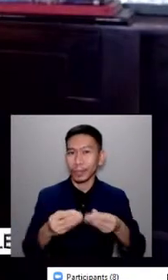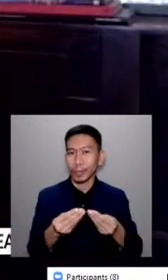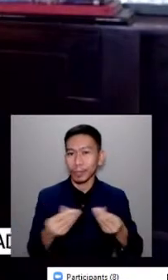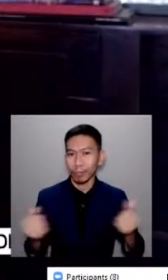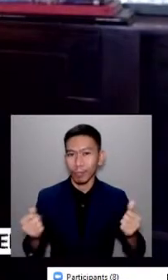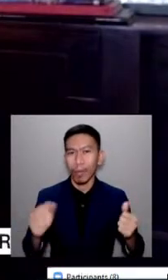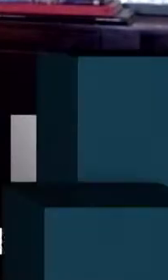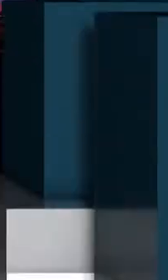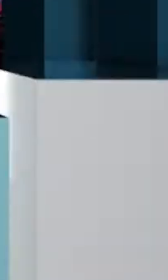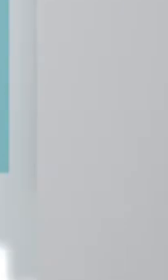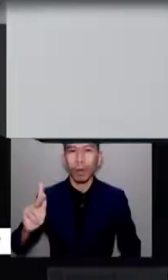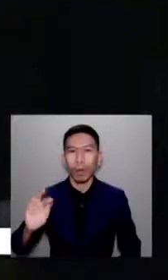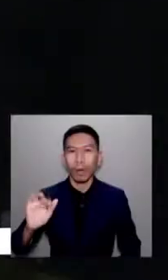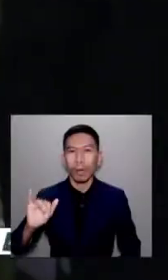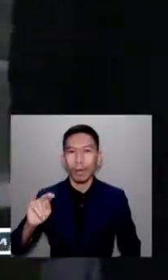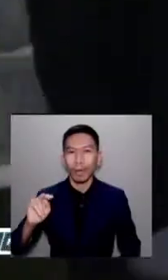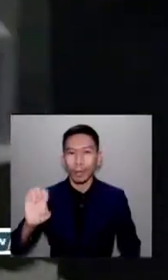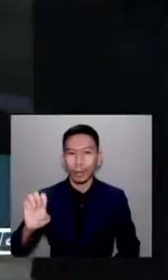the full story.